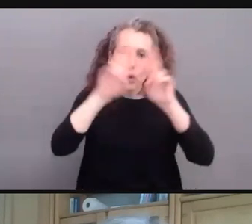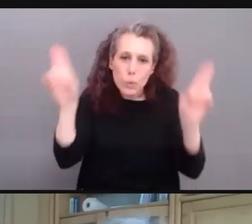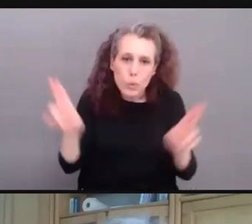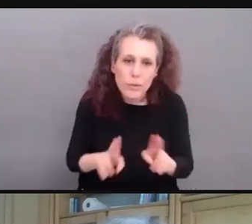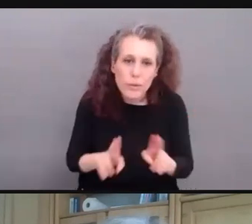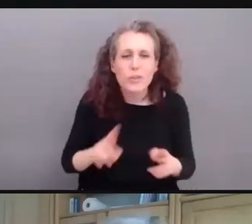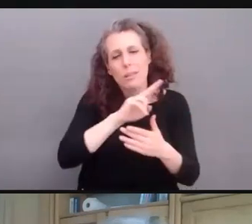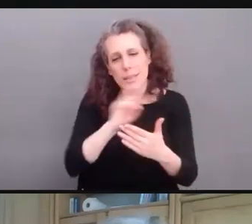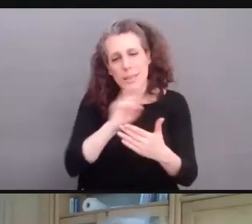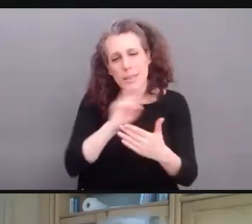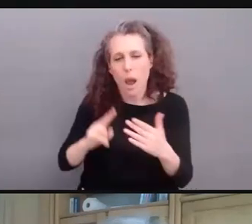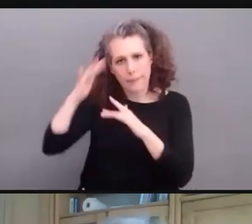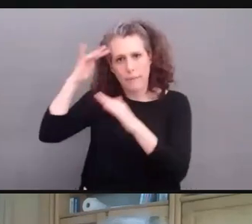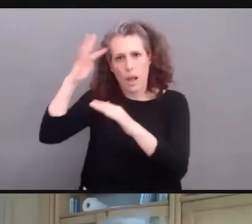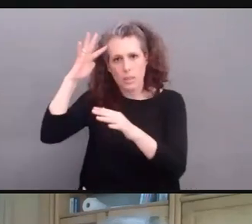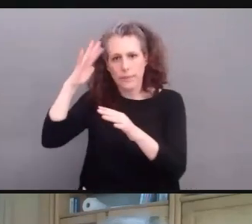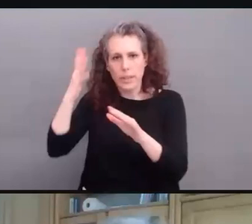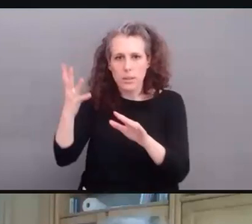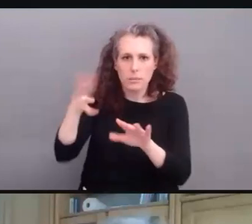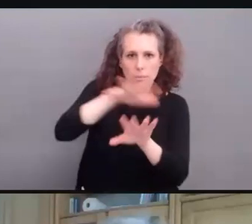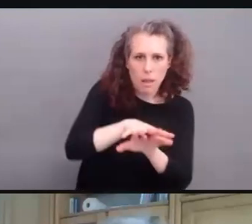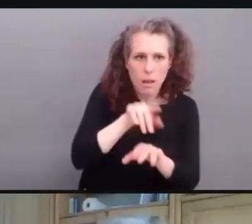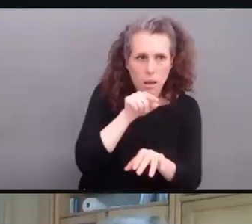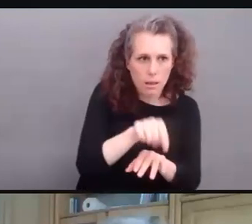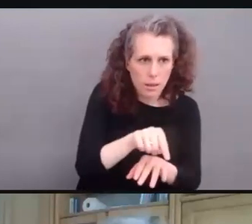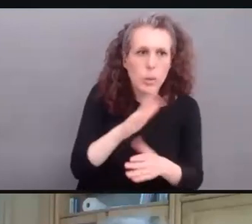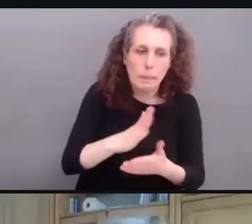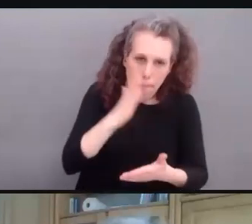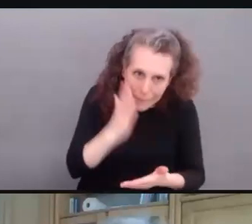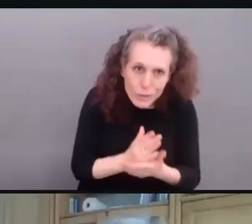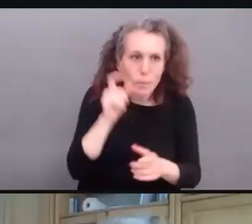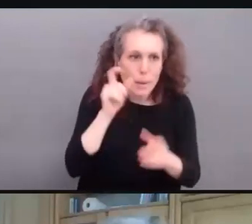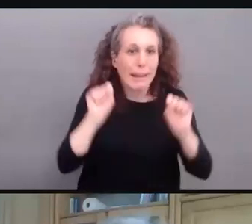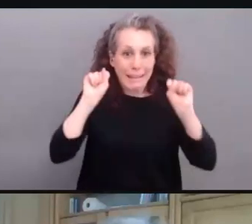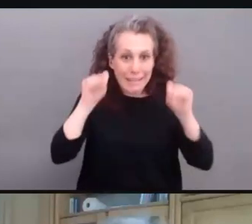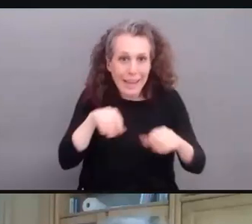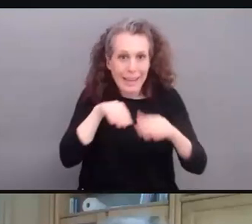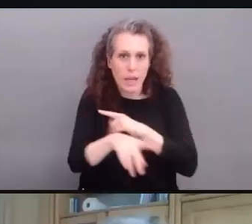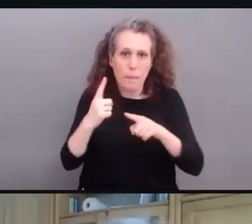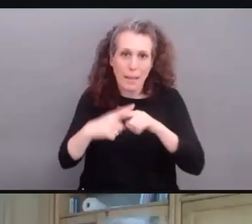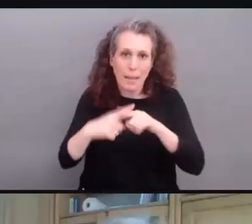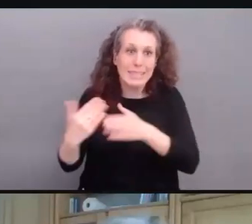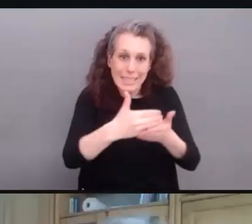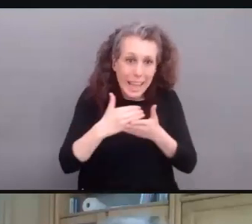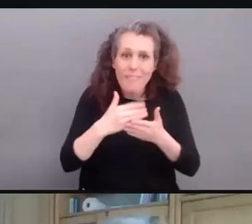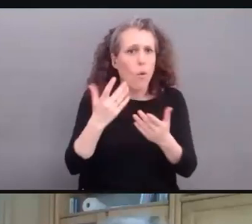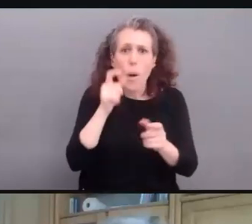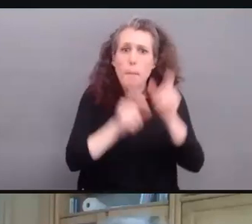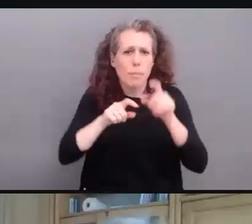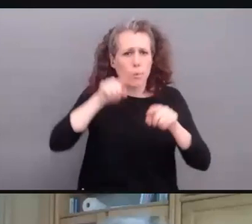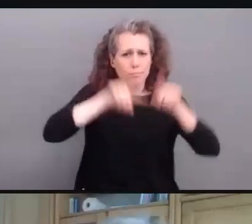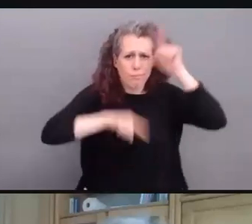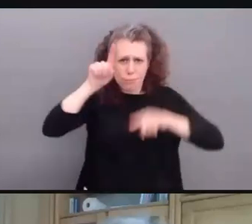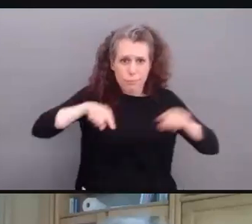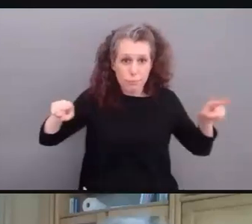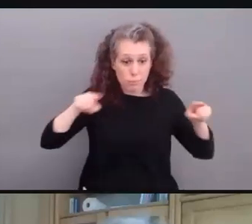principles, which will facilitate equitable and safe use for a wide range of users, including persons